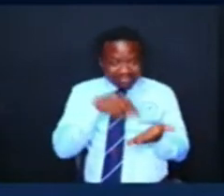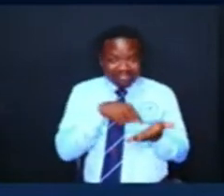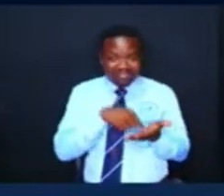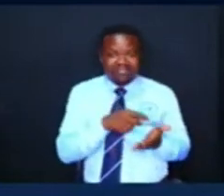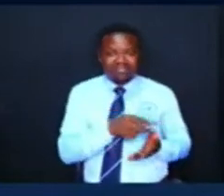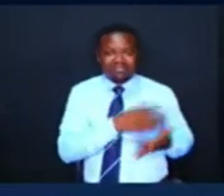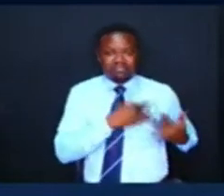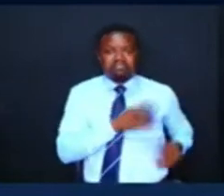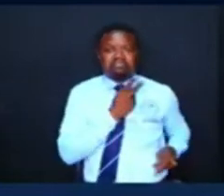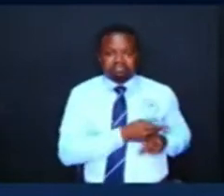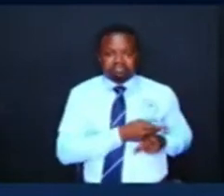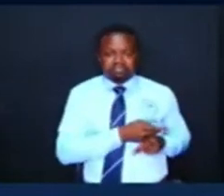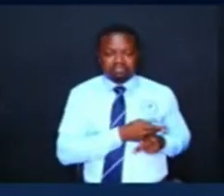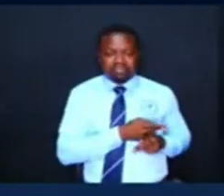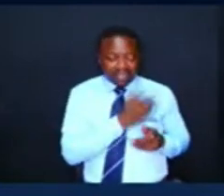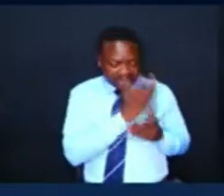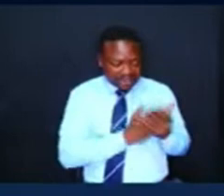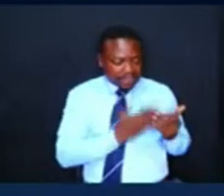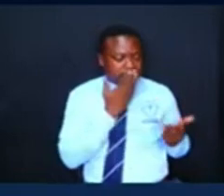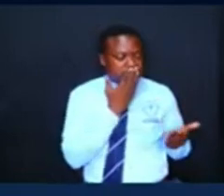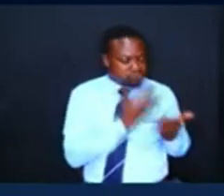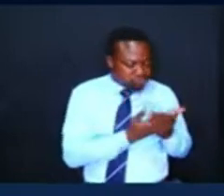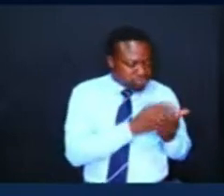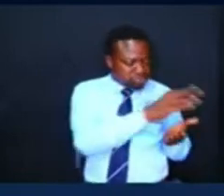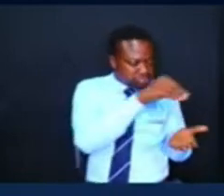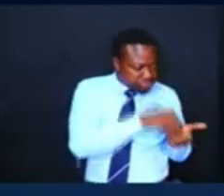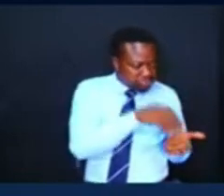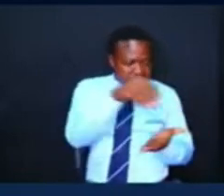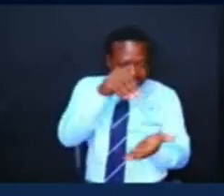It could be good and it could be evil.